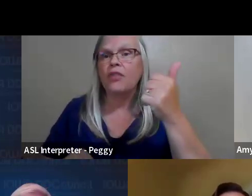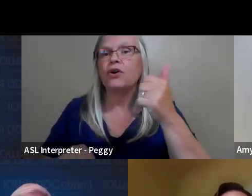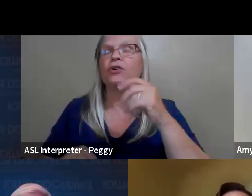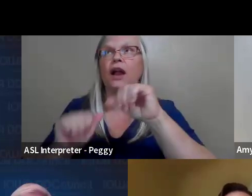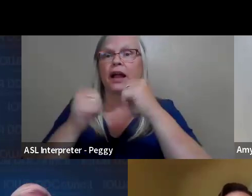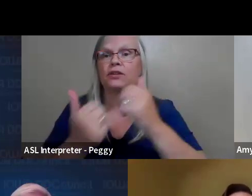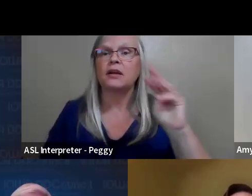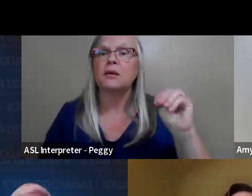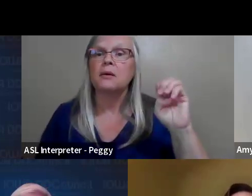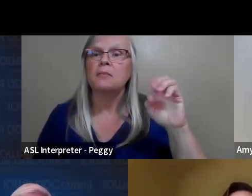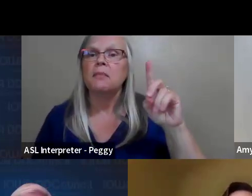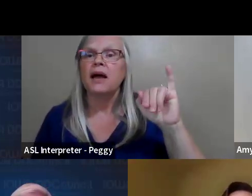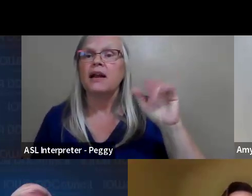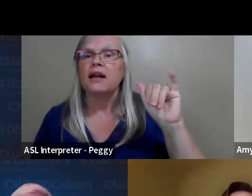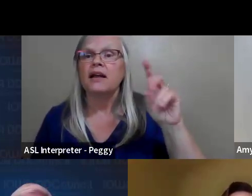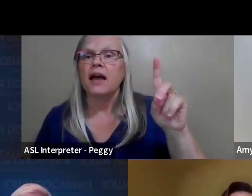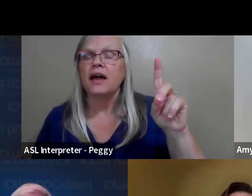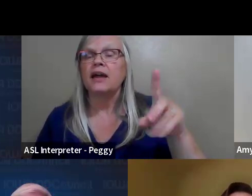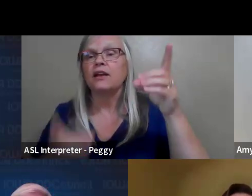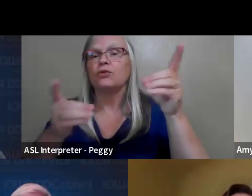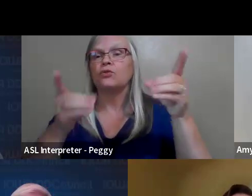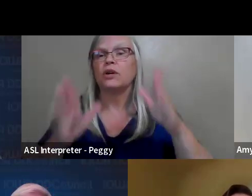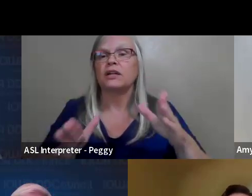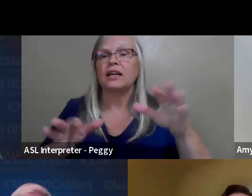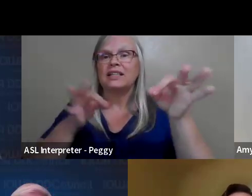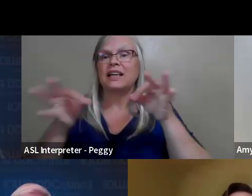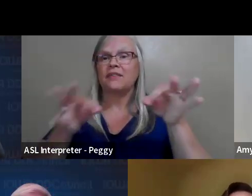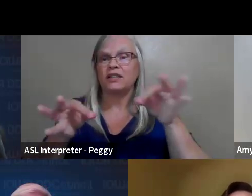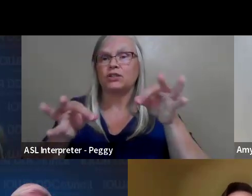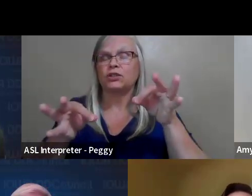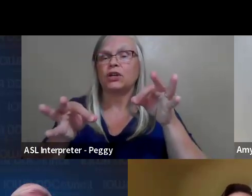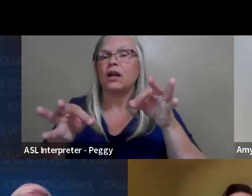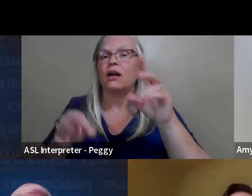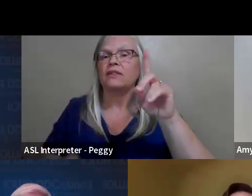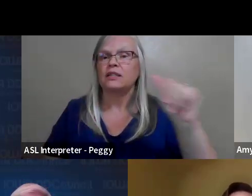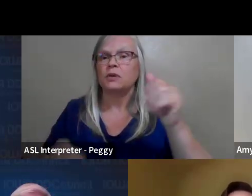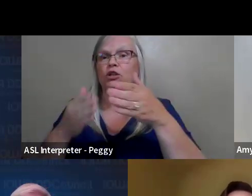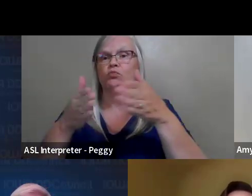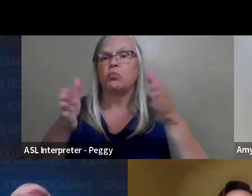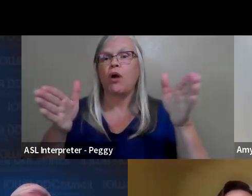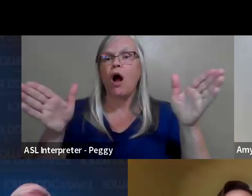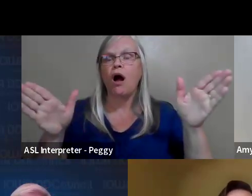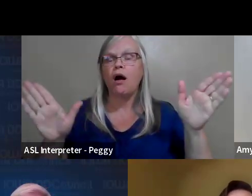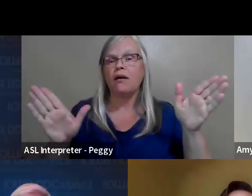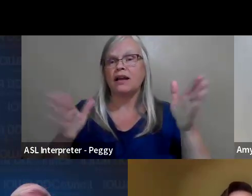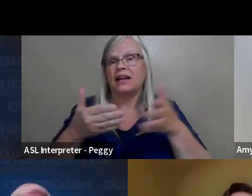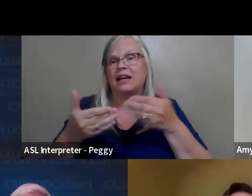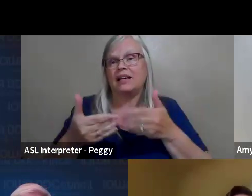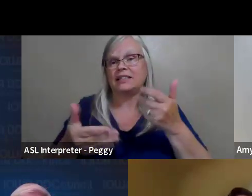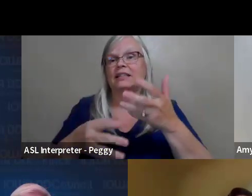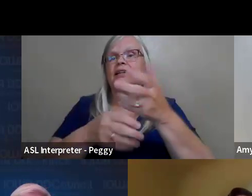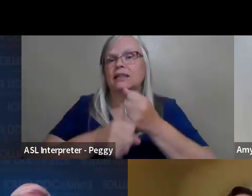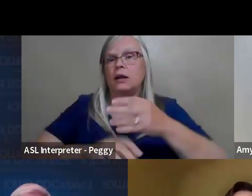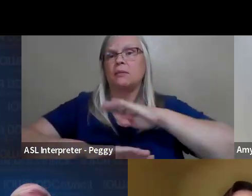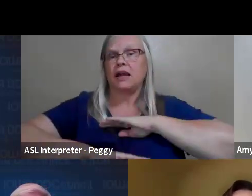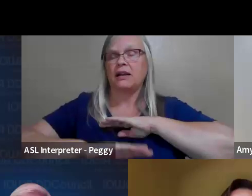Medicaid directors, to make sure that the definition of disability is as broad as possible and as easy to meet as possible. I mean, I'm